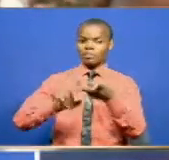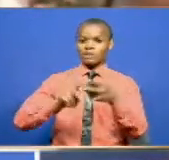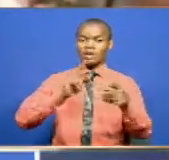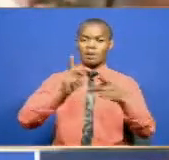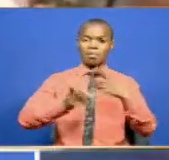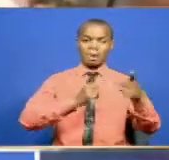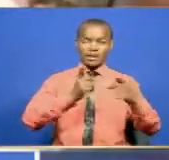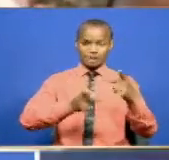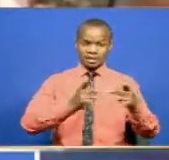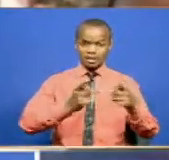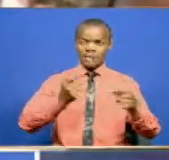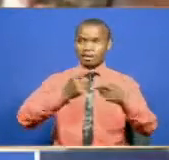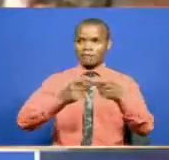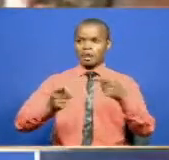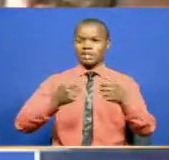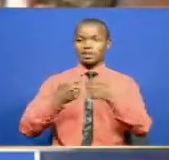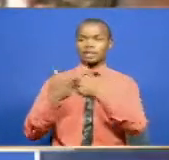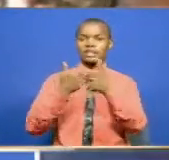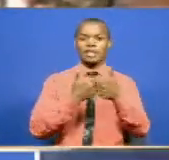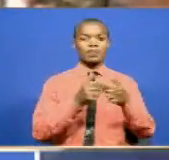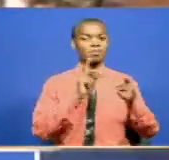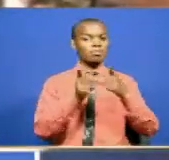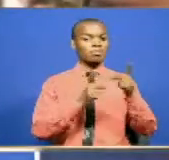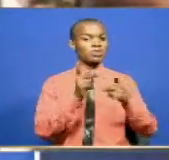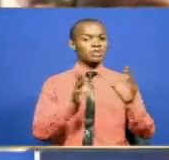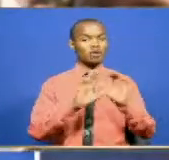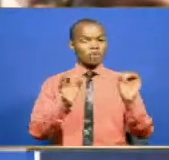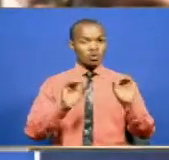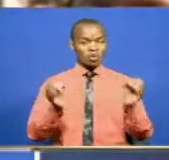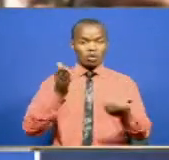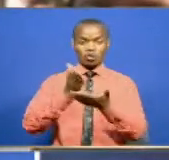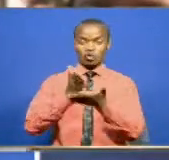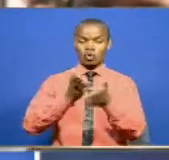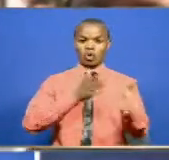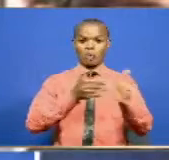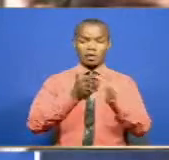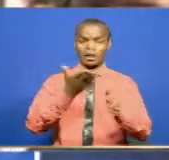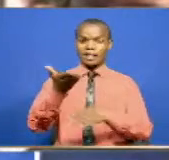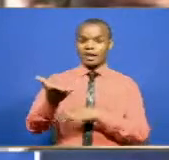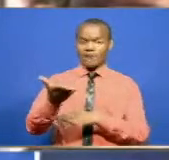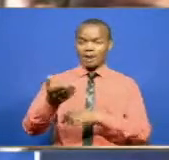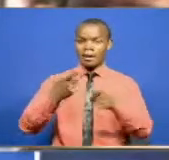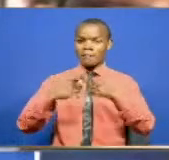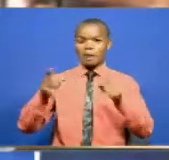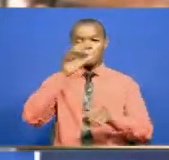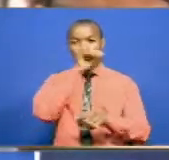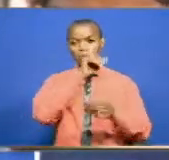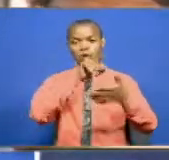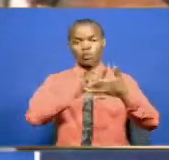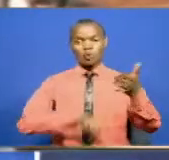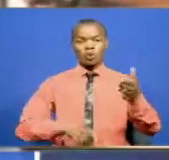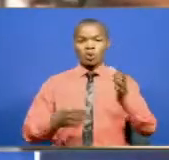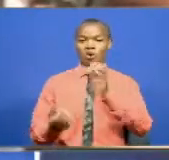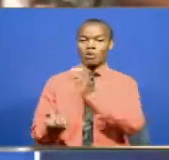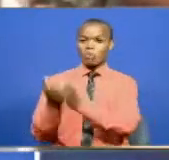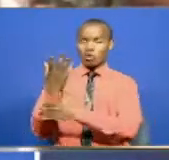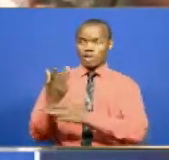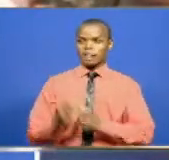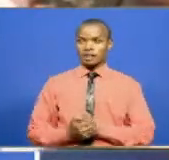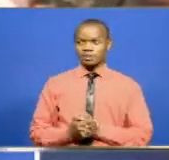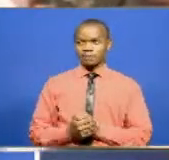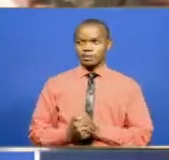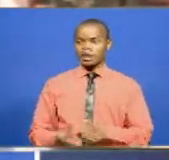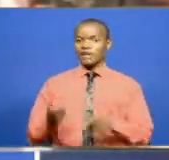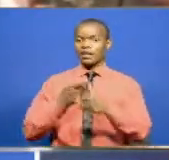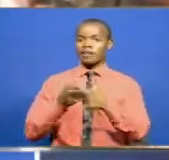but we believe the challenge is not processing. The capacity is already there. What is lacking is the products themselves. Then